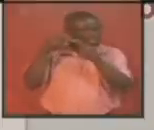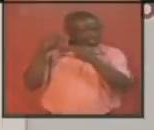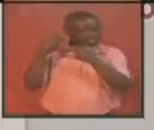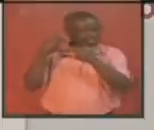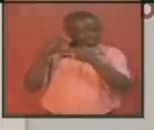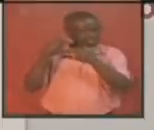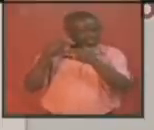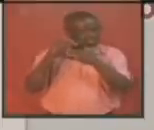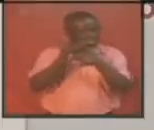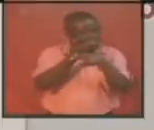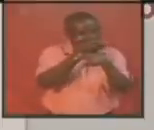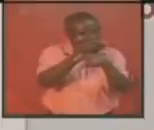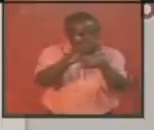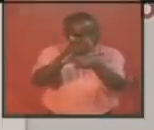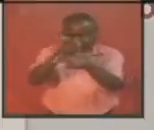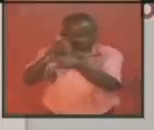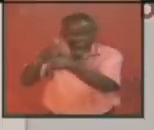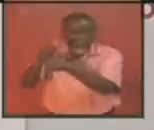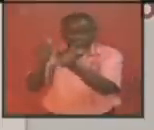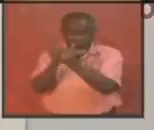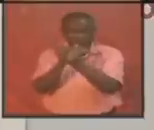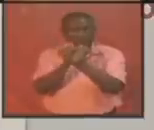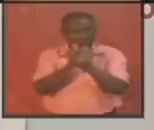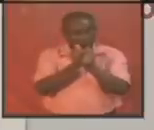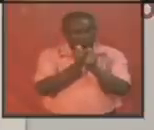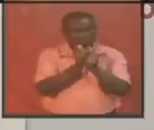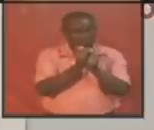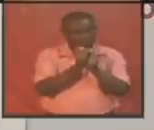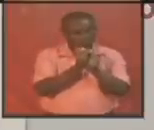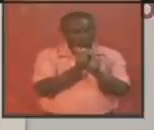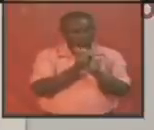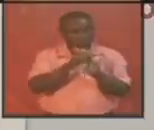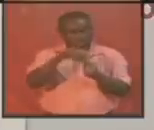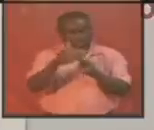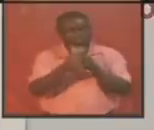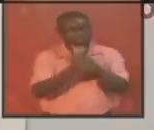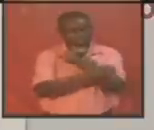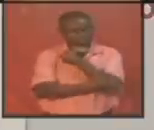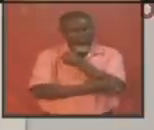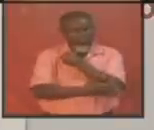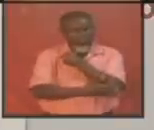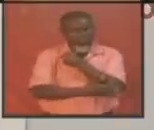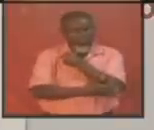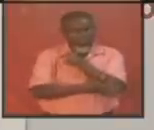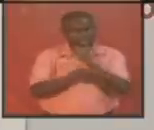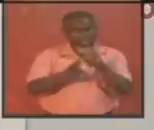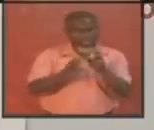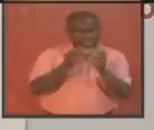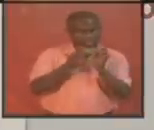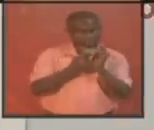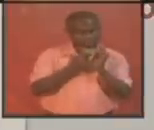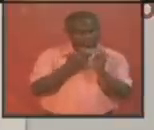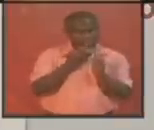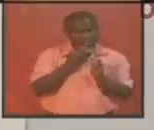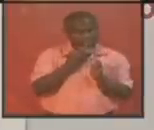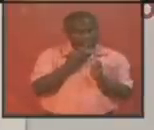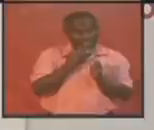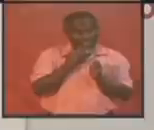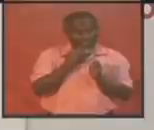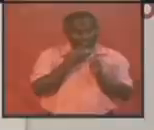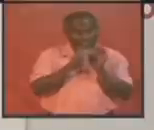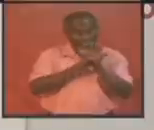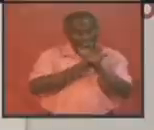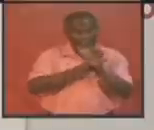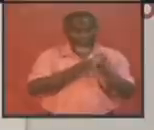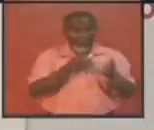neighboring countries. The record is well established. I can go even further afield and offer you an example